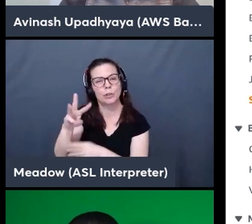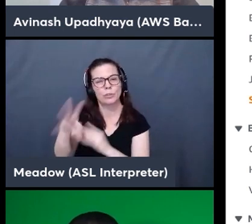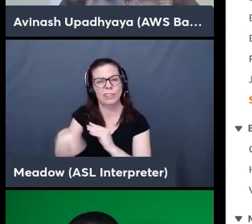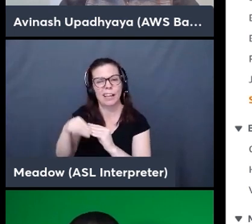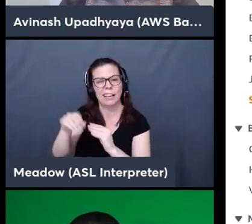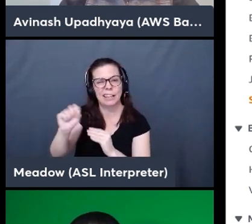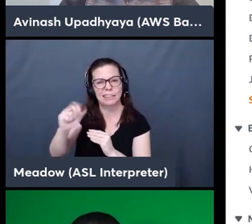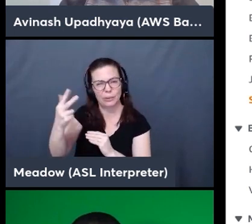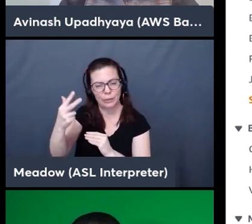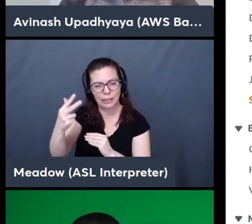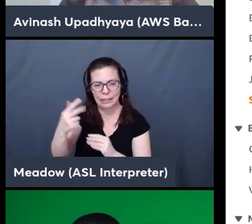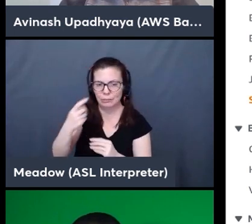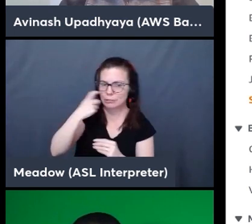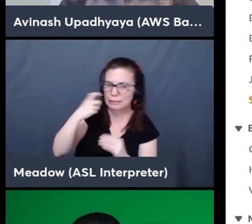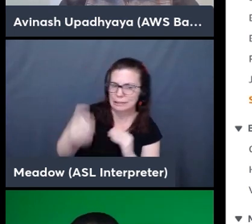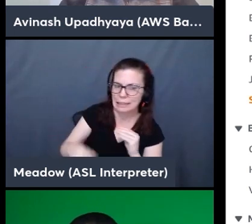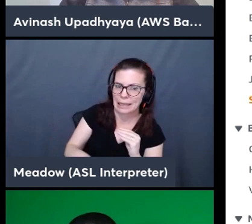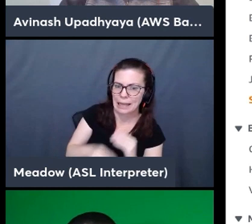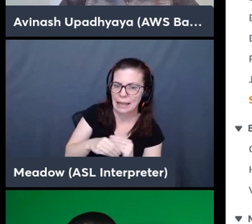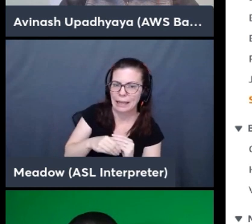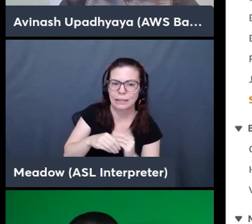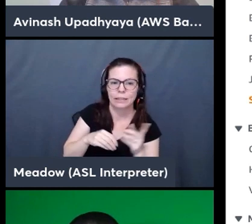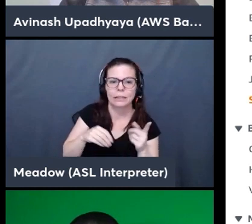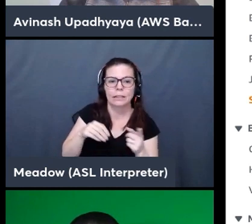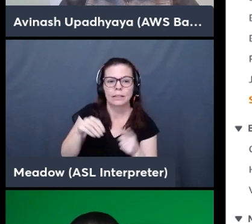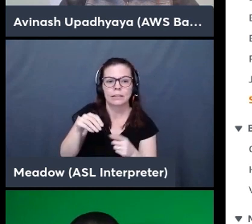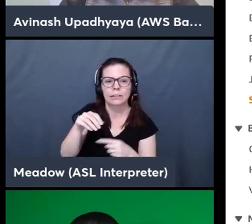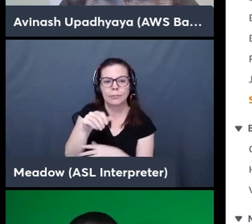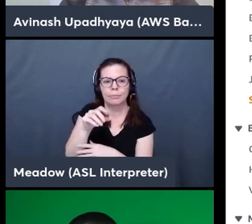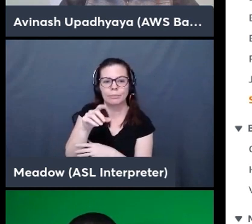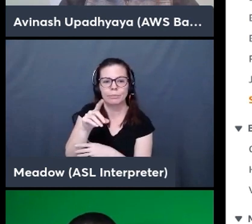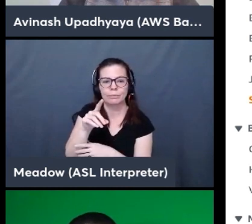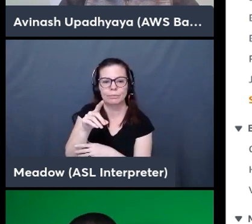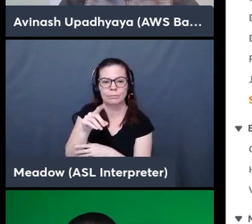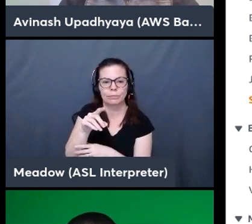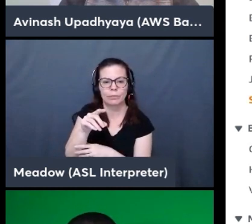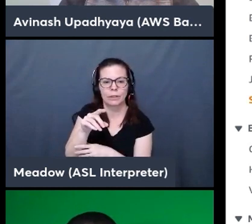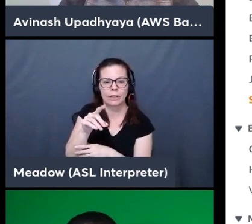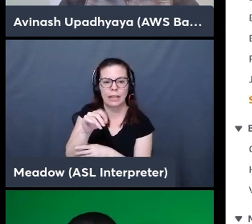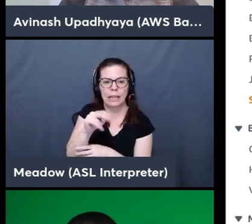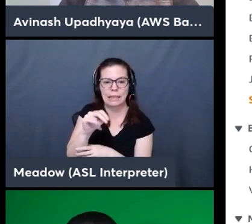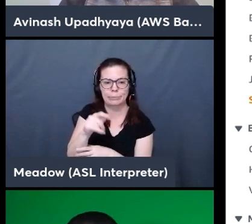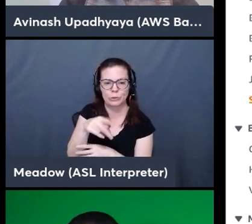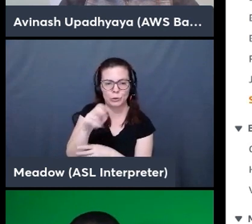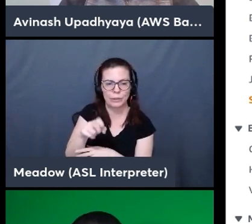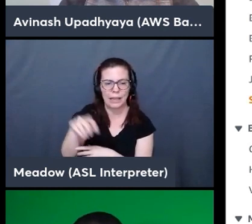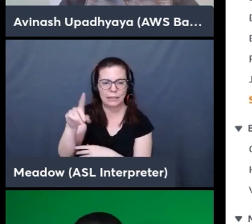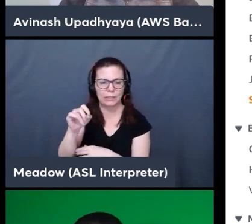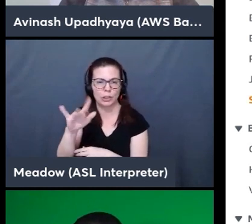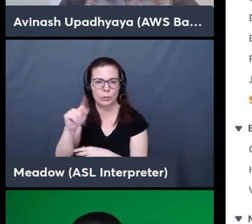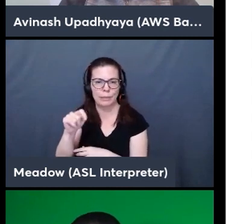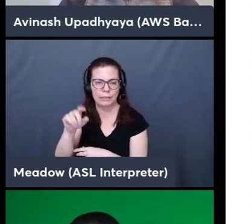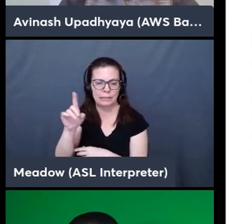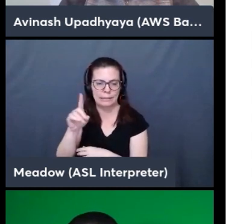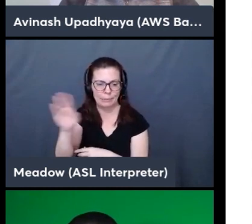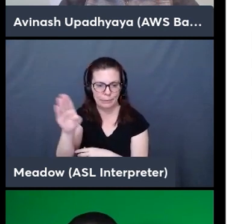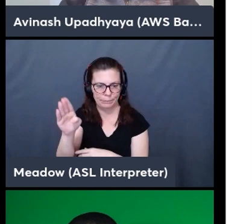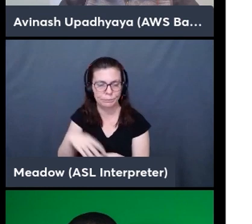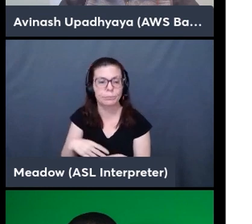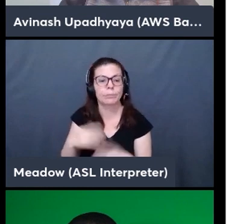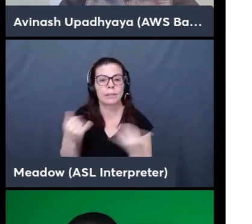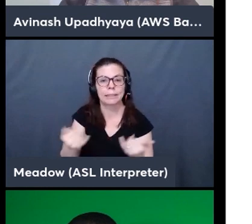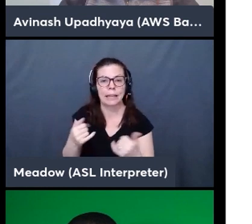we also recently added DocumentDB and Neptune to our list. So as a first-time user, you need to click on